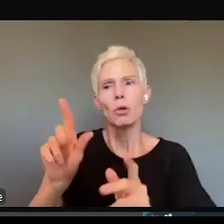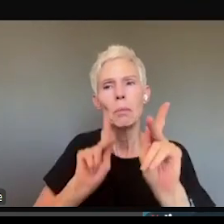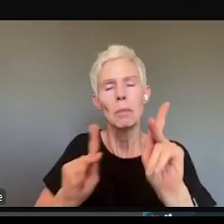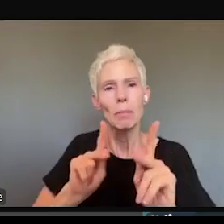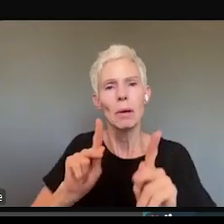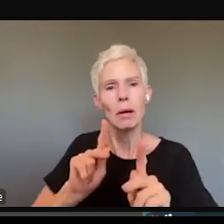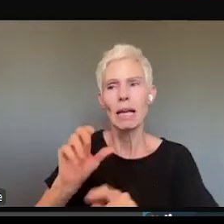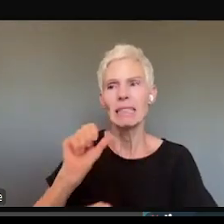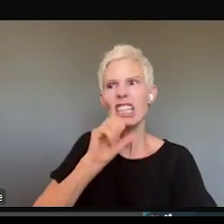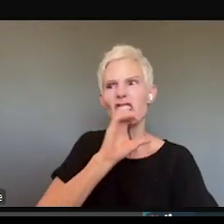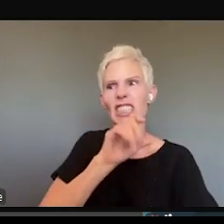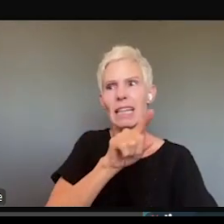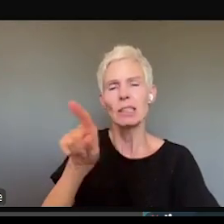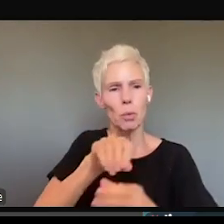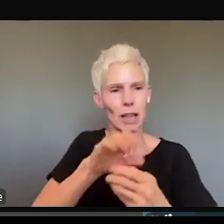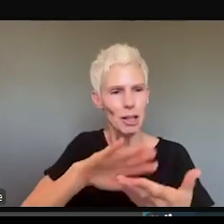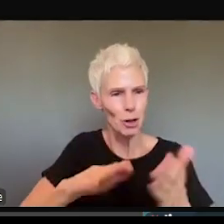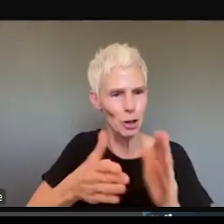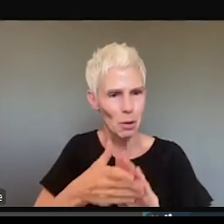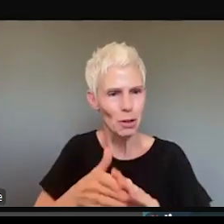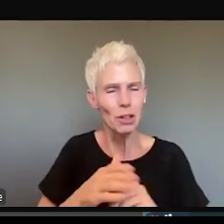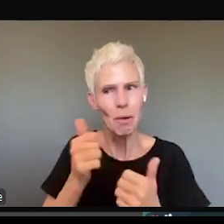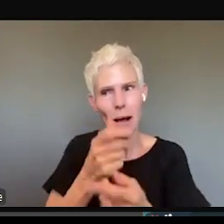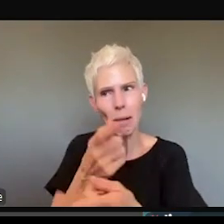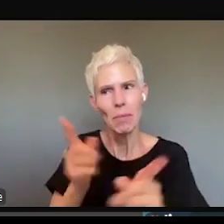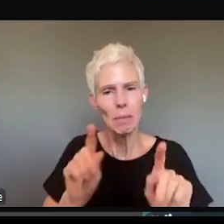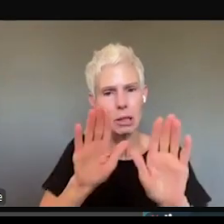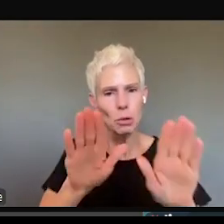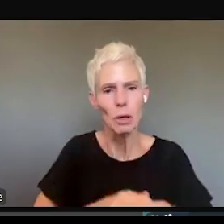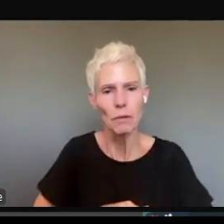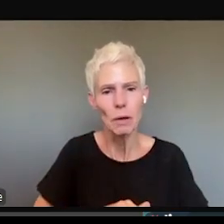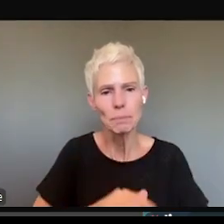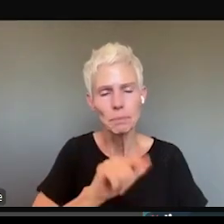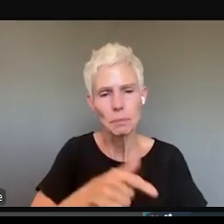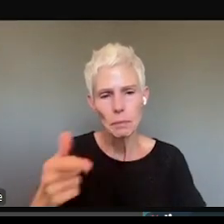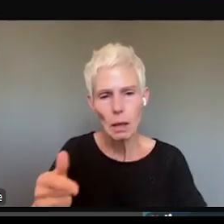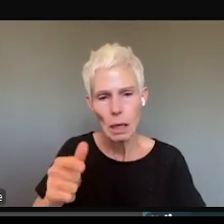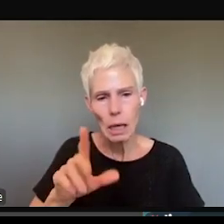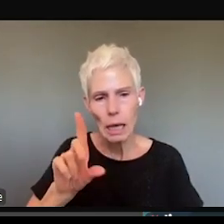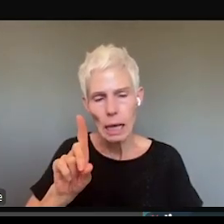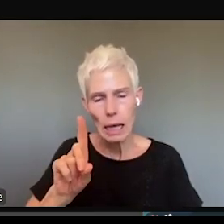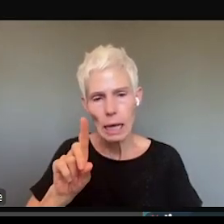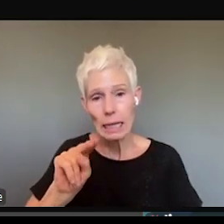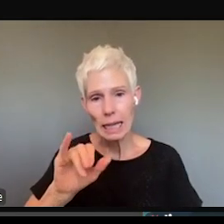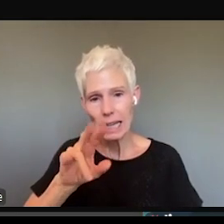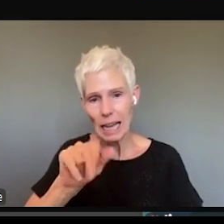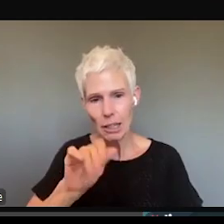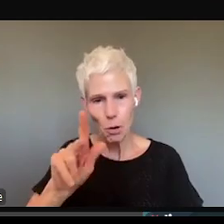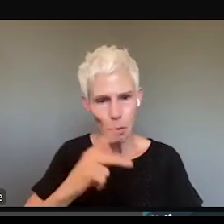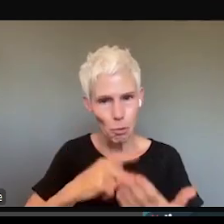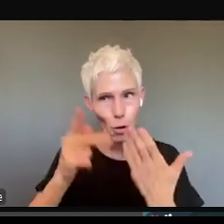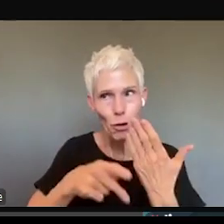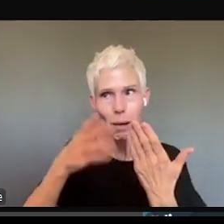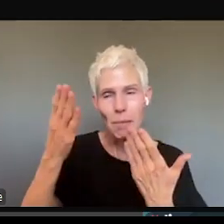too. I'll pass it over to Nina to tell us just a little bit more about your program over in